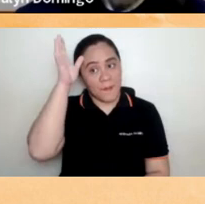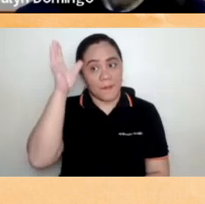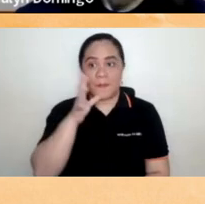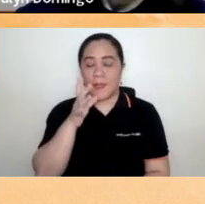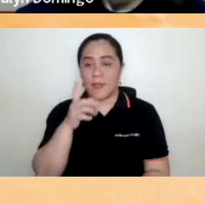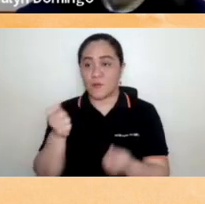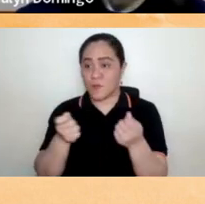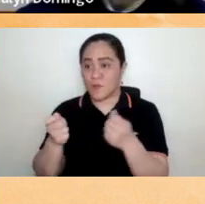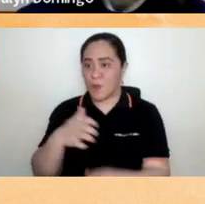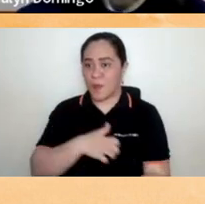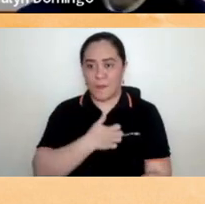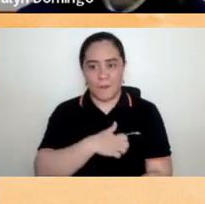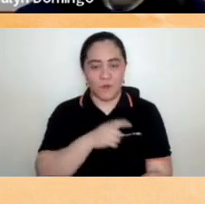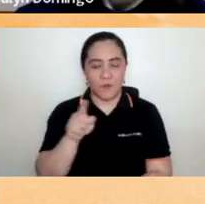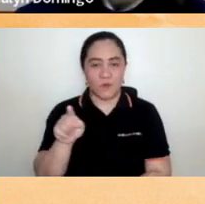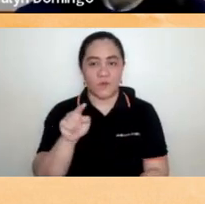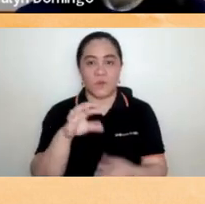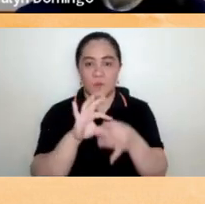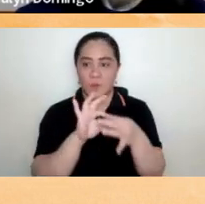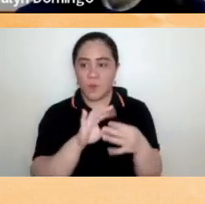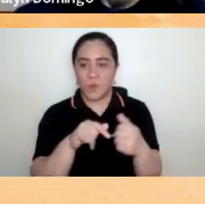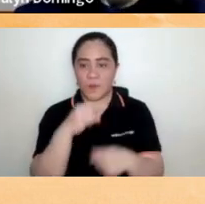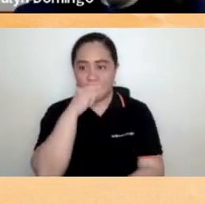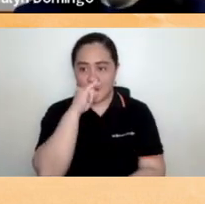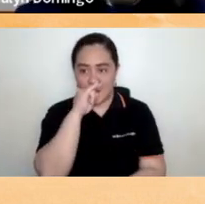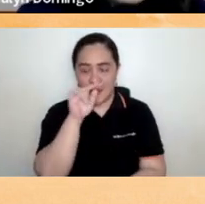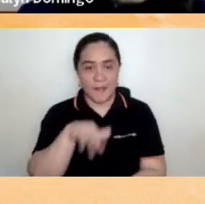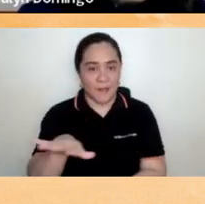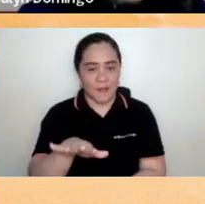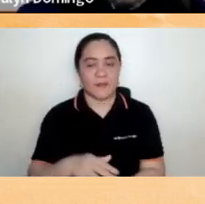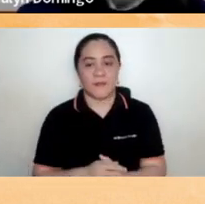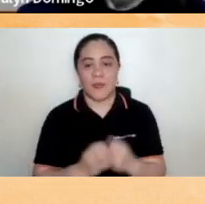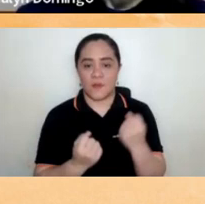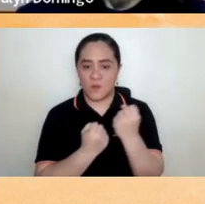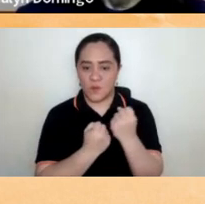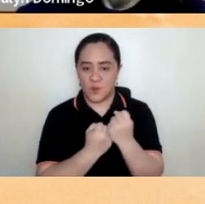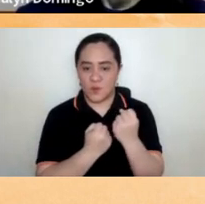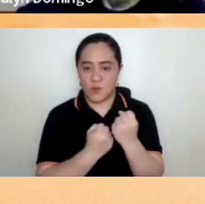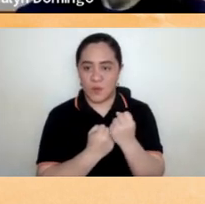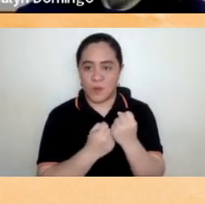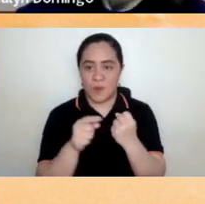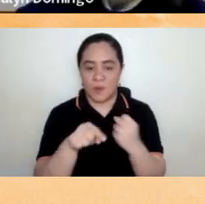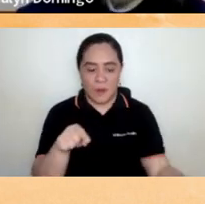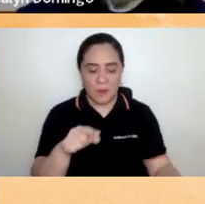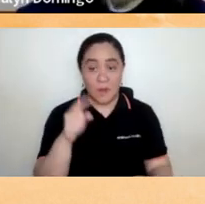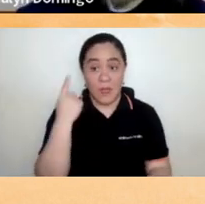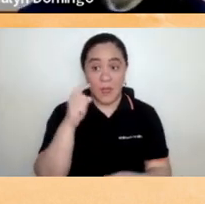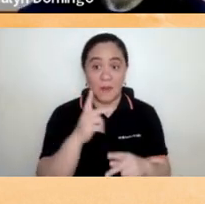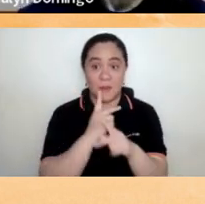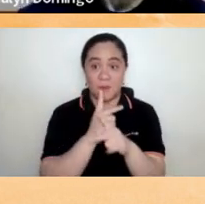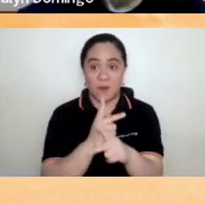how they relate with their children. So, they can be supportive instead of being overly protective